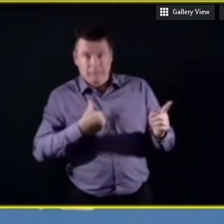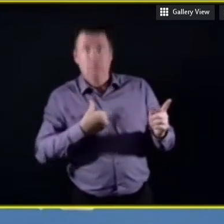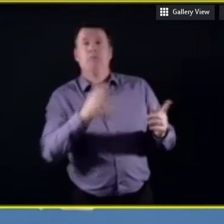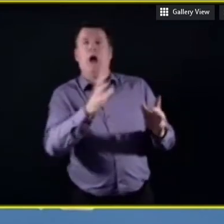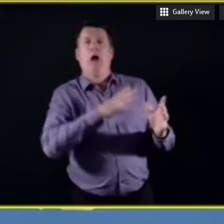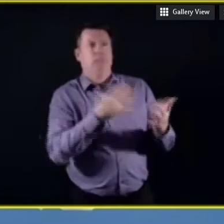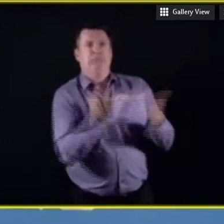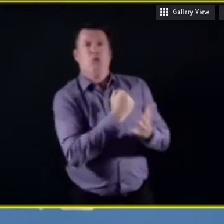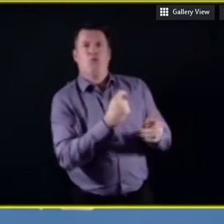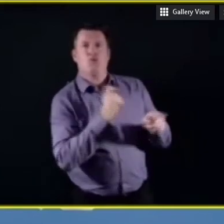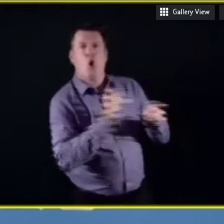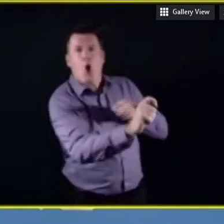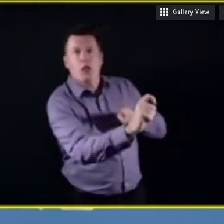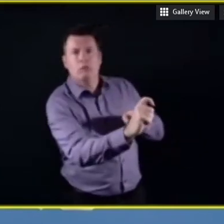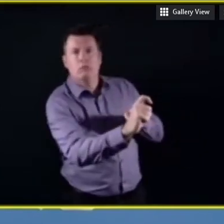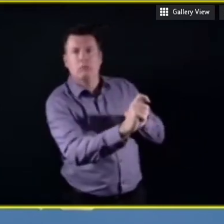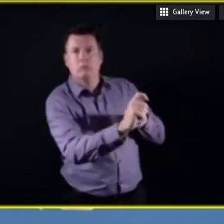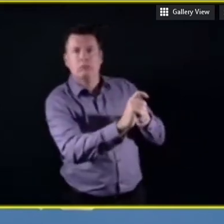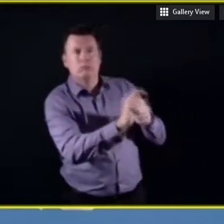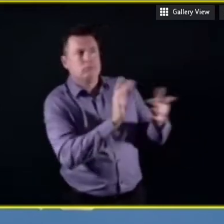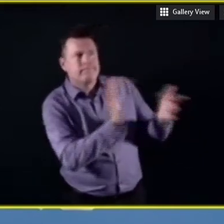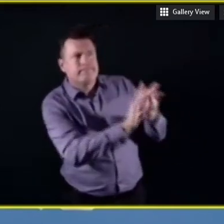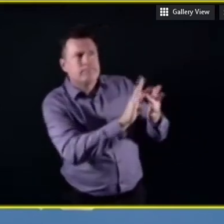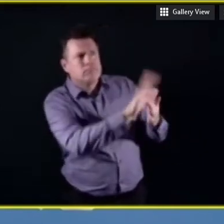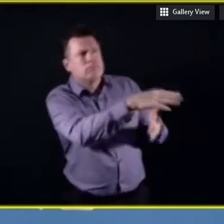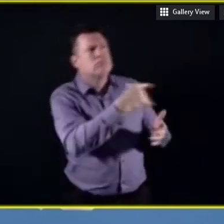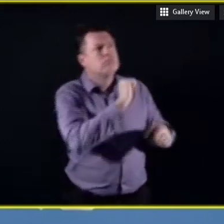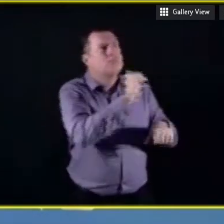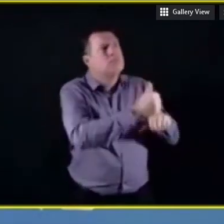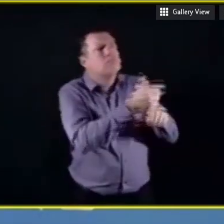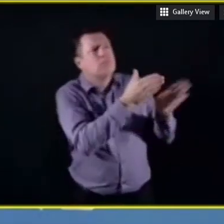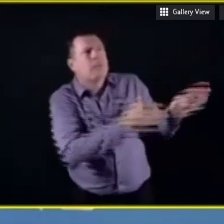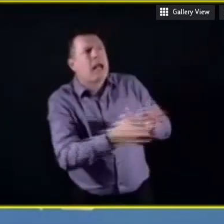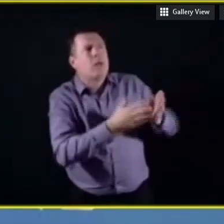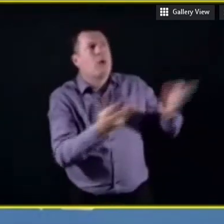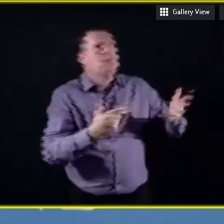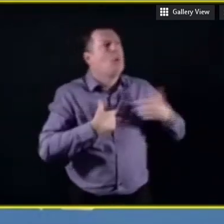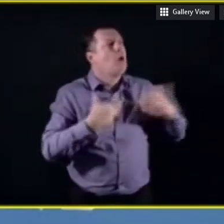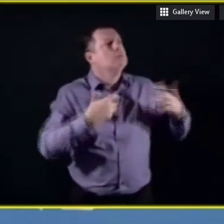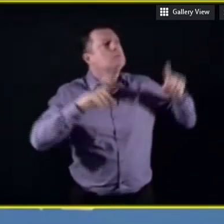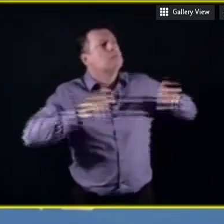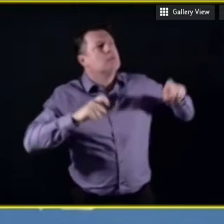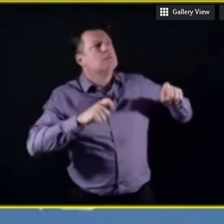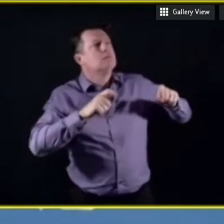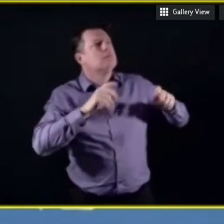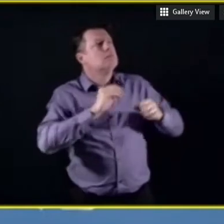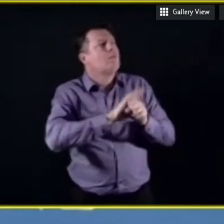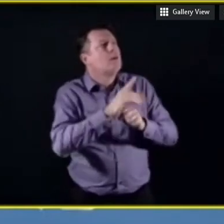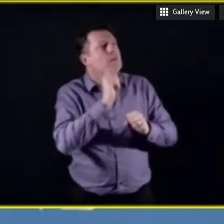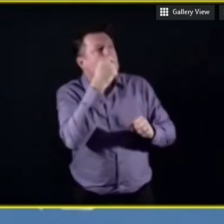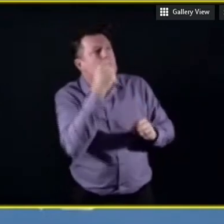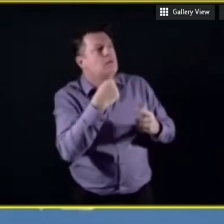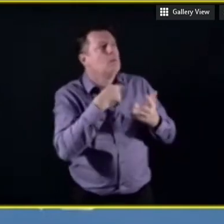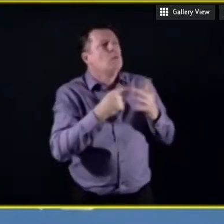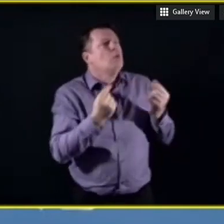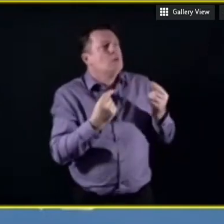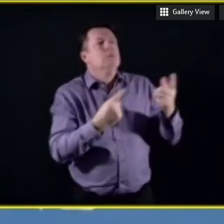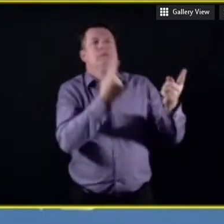visit or for testing or for some combination. But I think that's the very important first